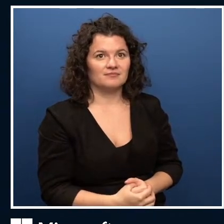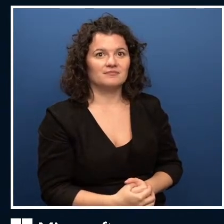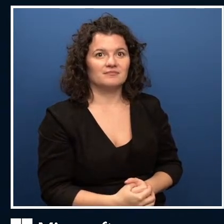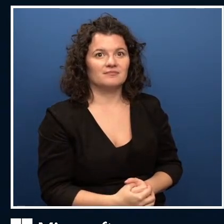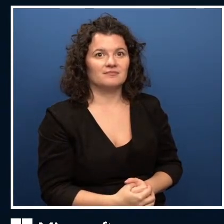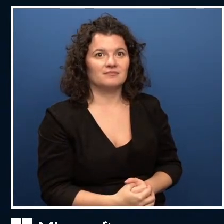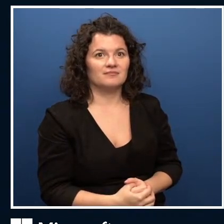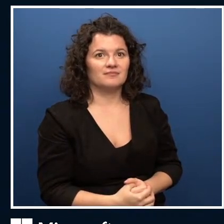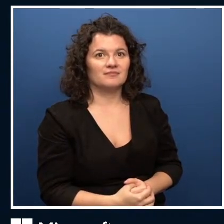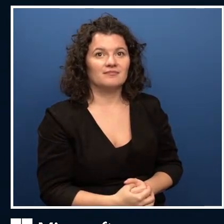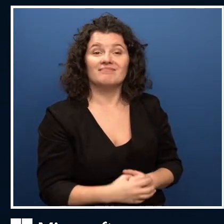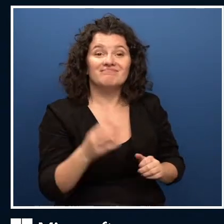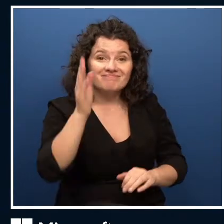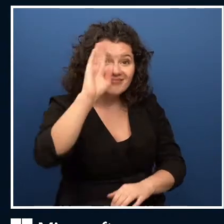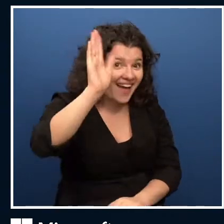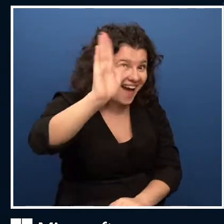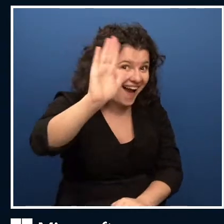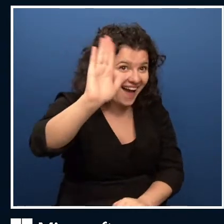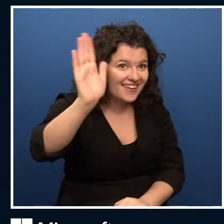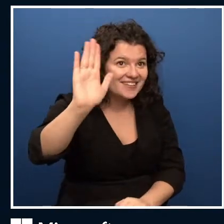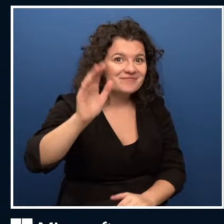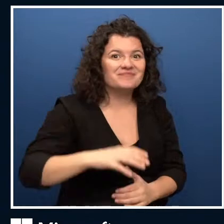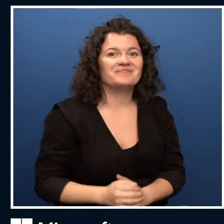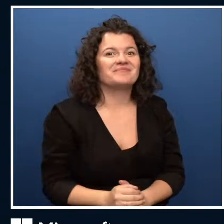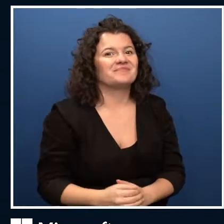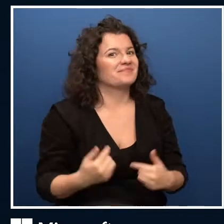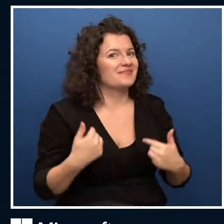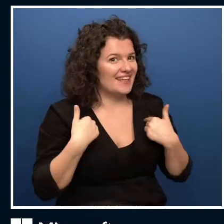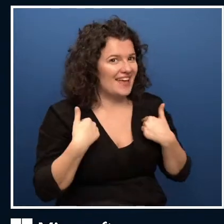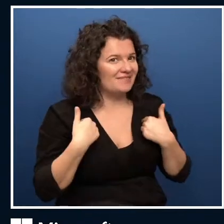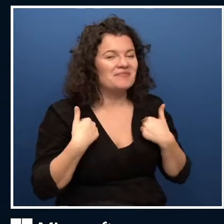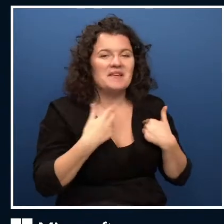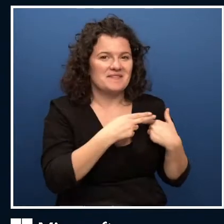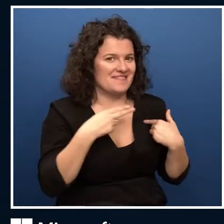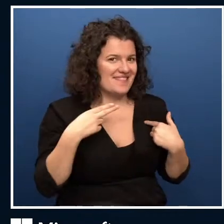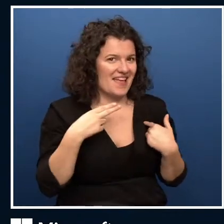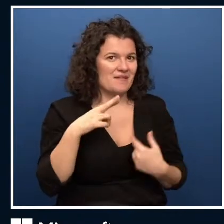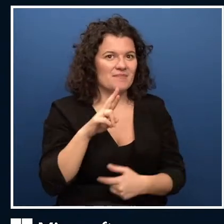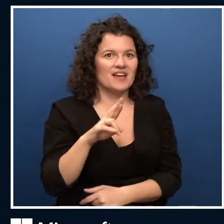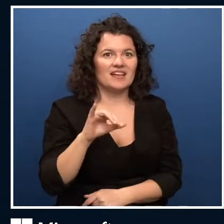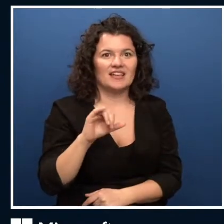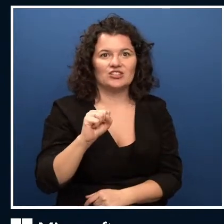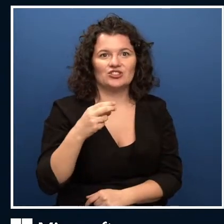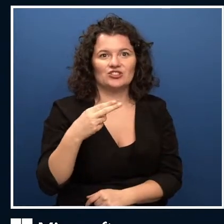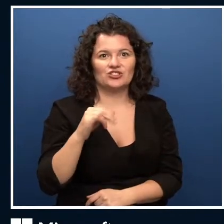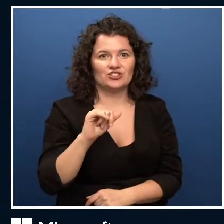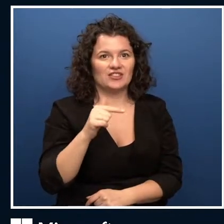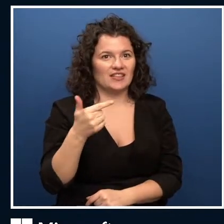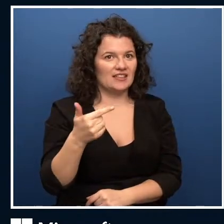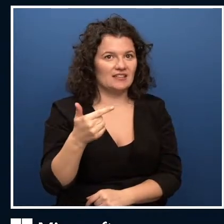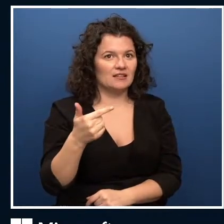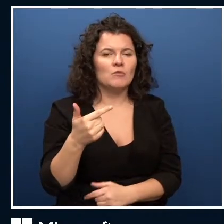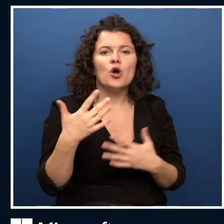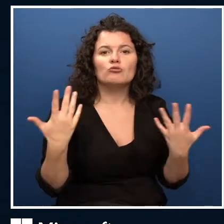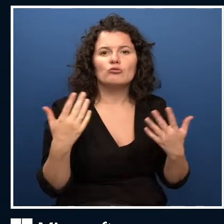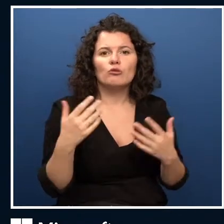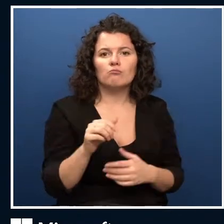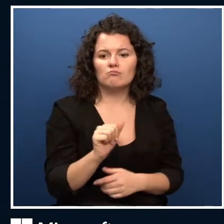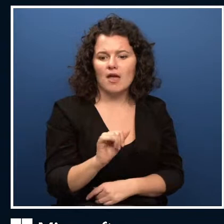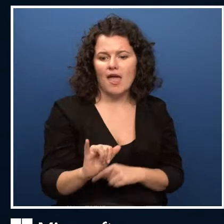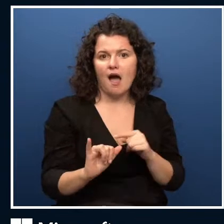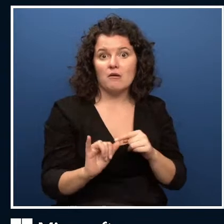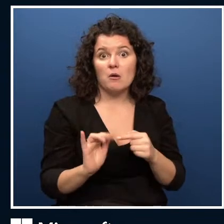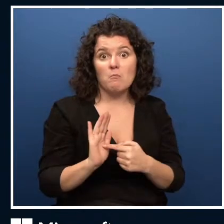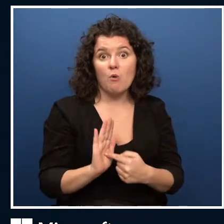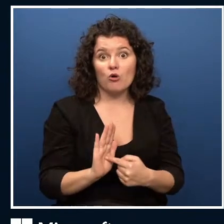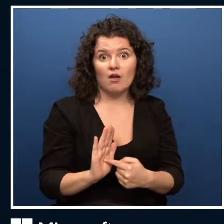everyone. As Amy said, I'm Rishit, and I'll be talking about teaching your models to play fair. So how you can ensure fairness